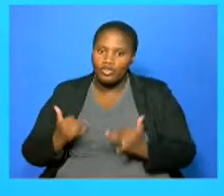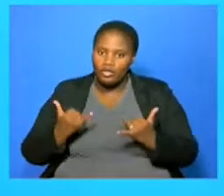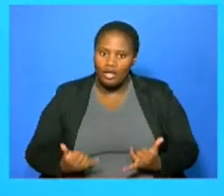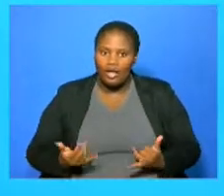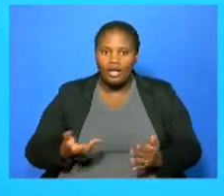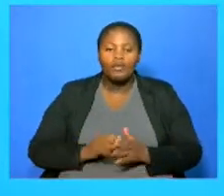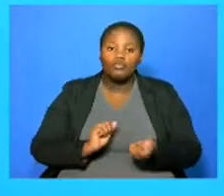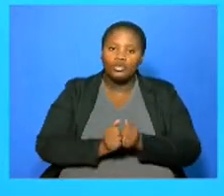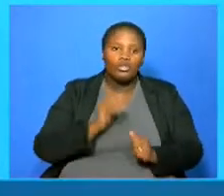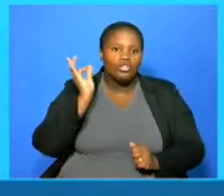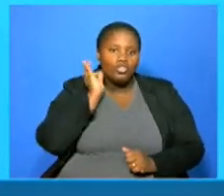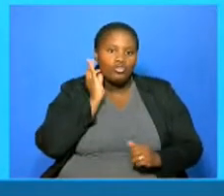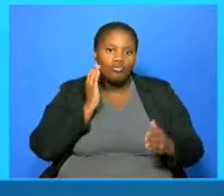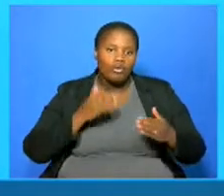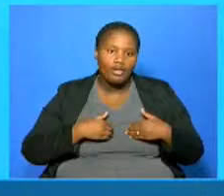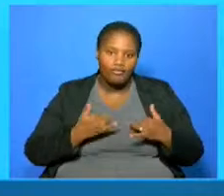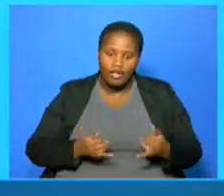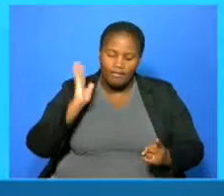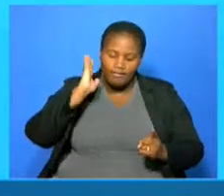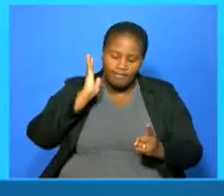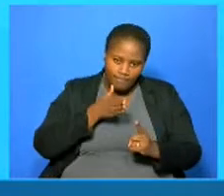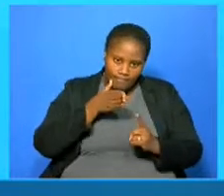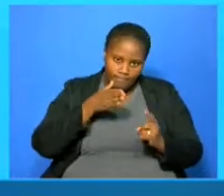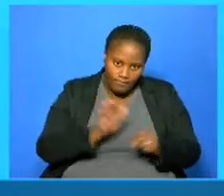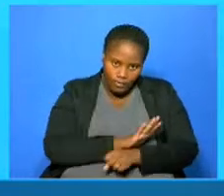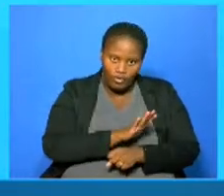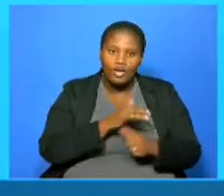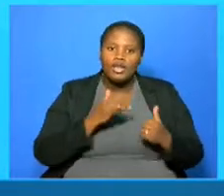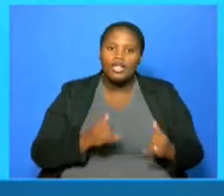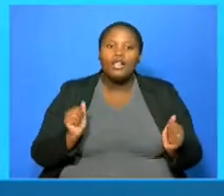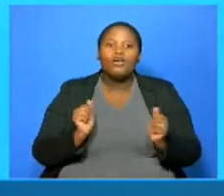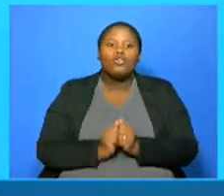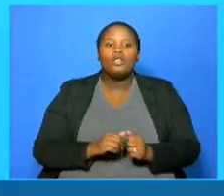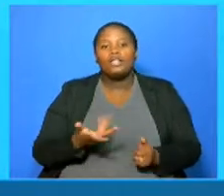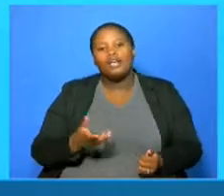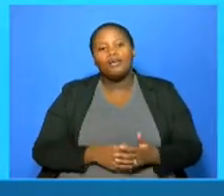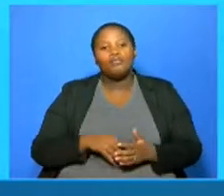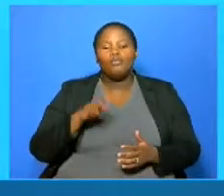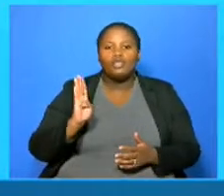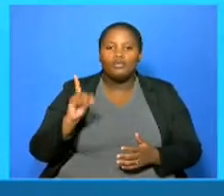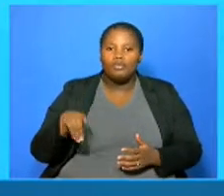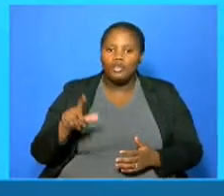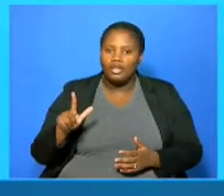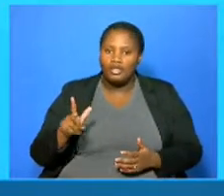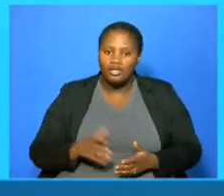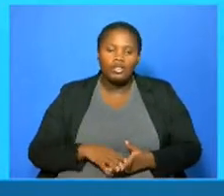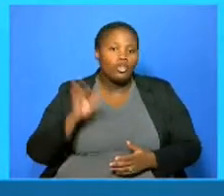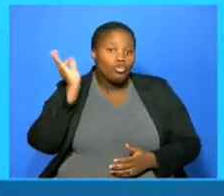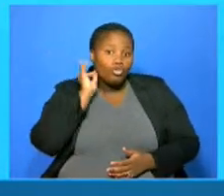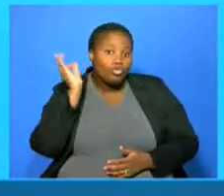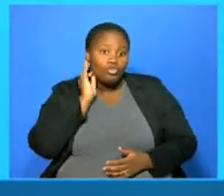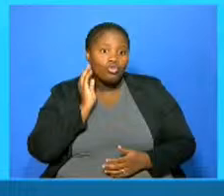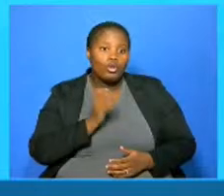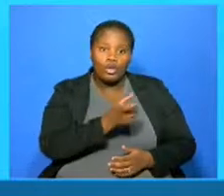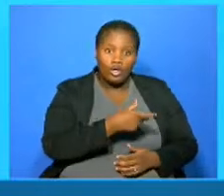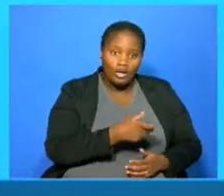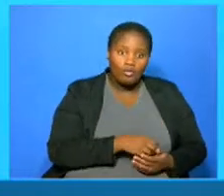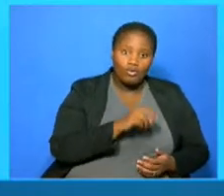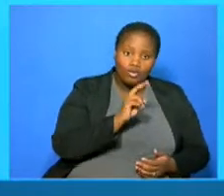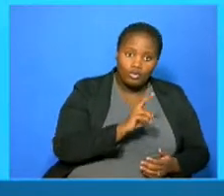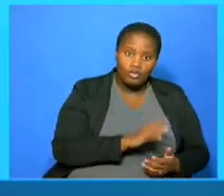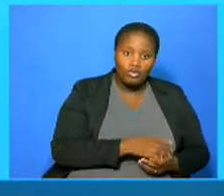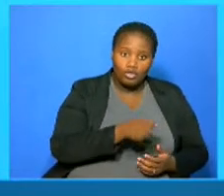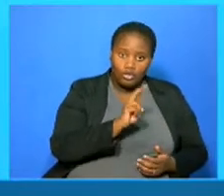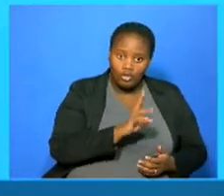Sports News. And with that, let's get straight into it and start with Botswana Premier League updates. Gaborone United and Police